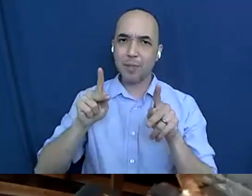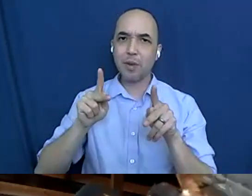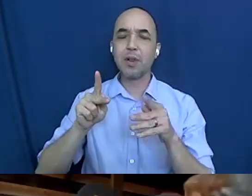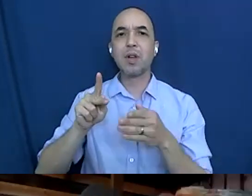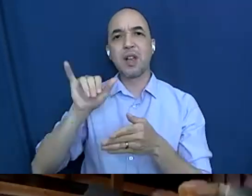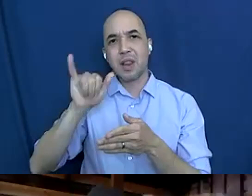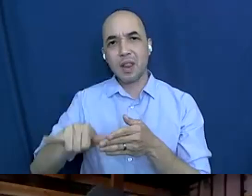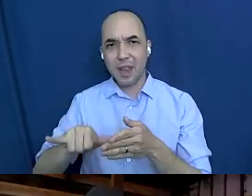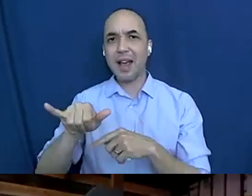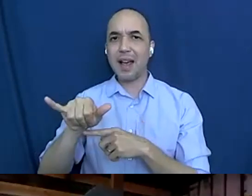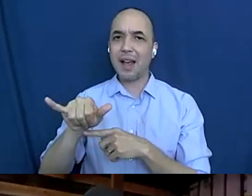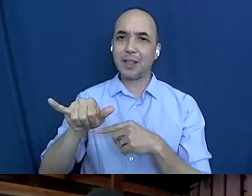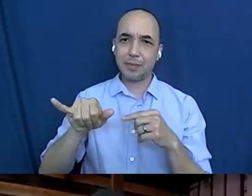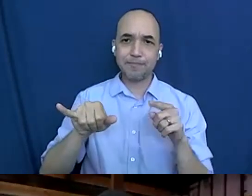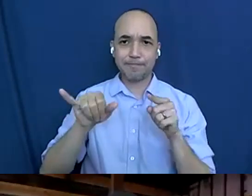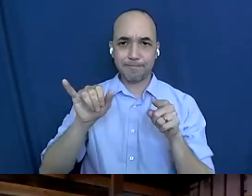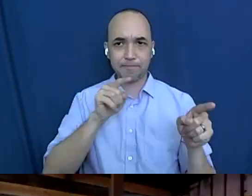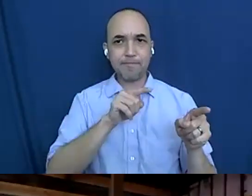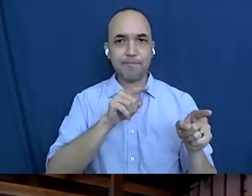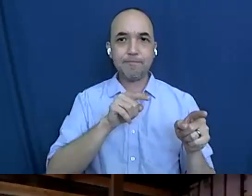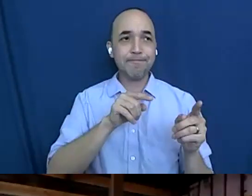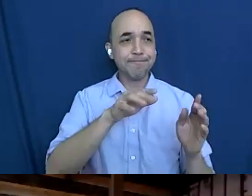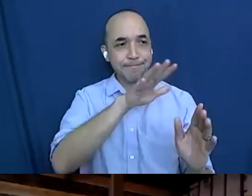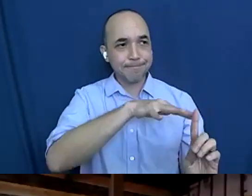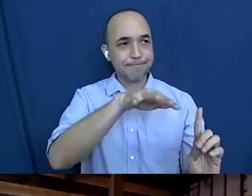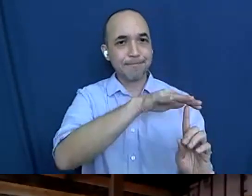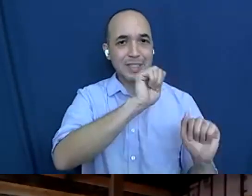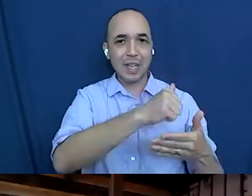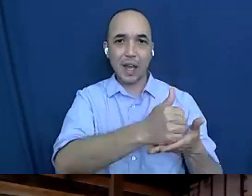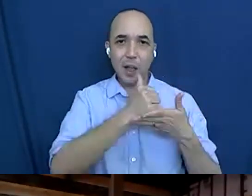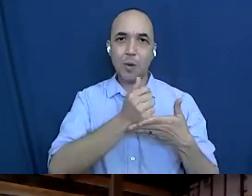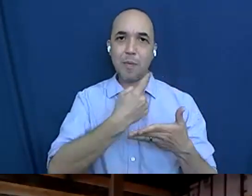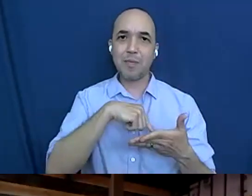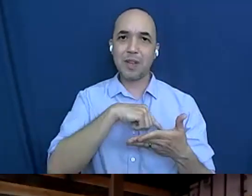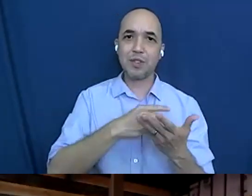reminder. And do you guys have anything you want to say? Thank you.